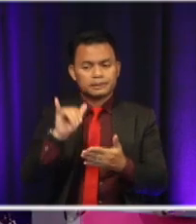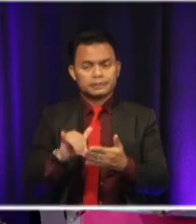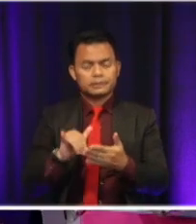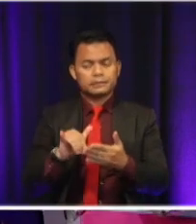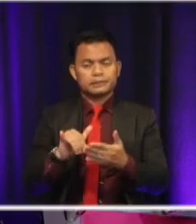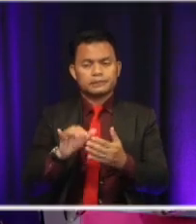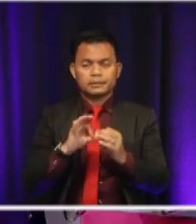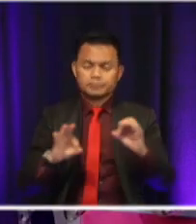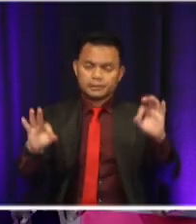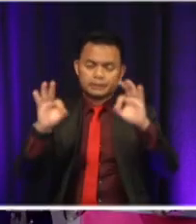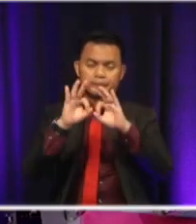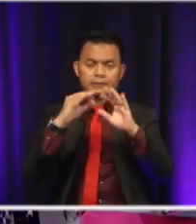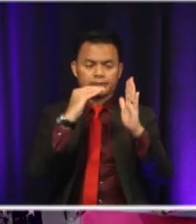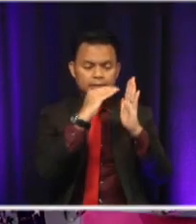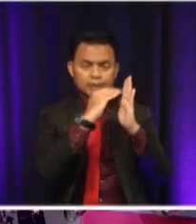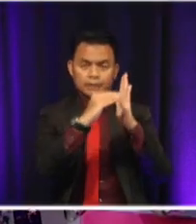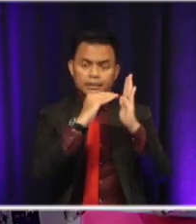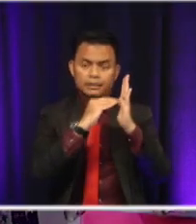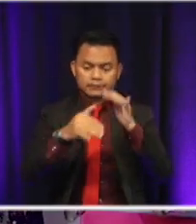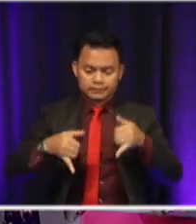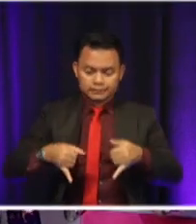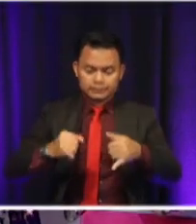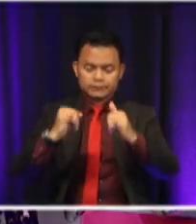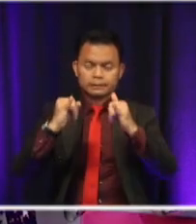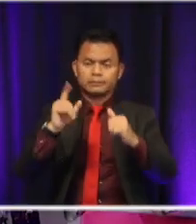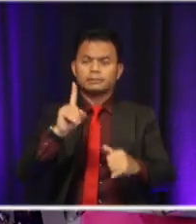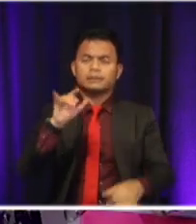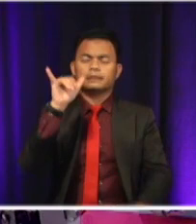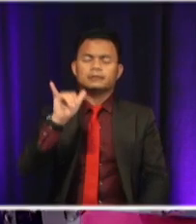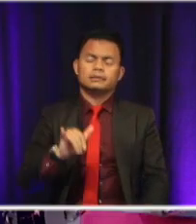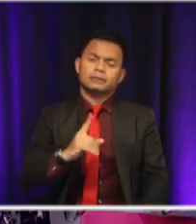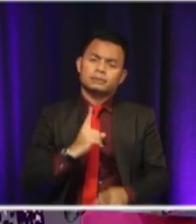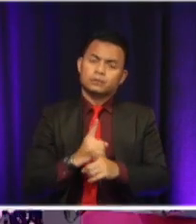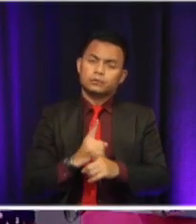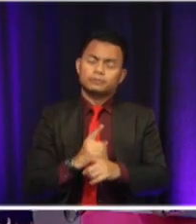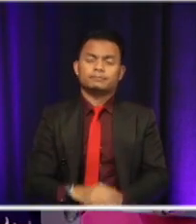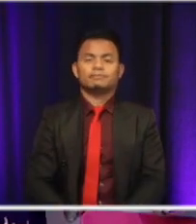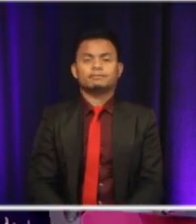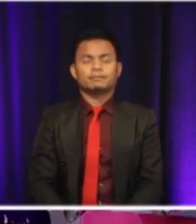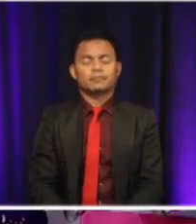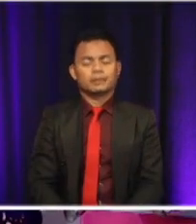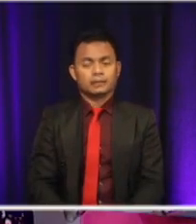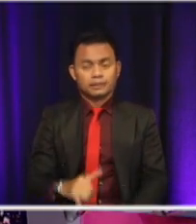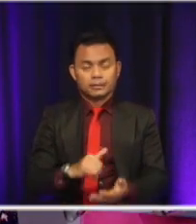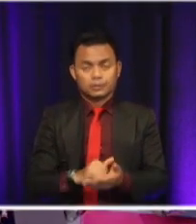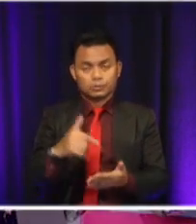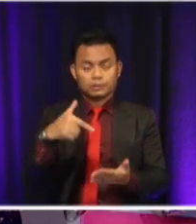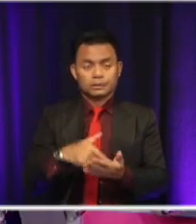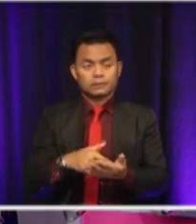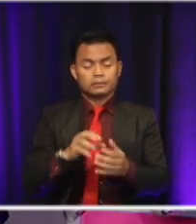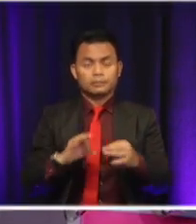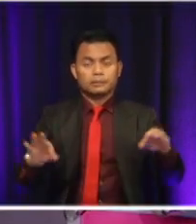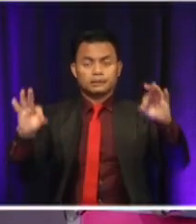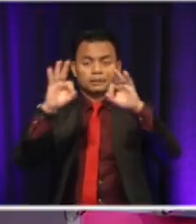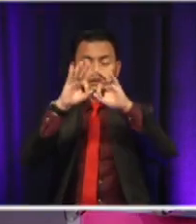line in the poem helps reinforce and support your idea? That's more important, yeah? So,